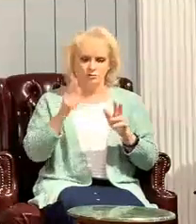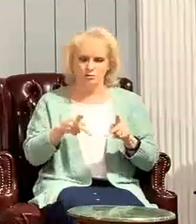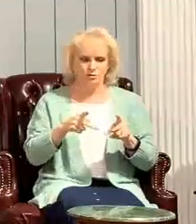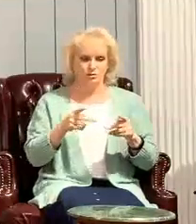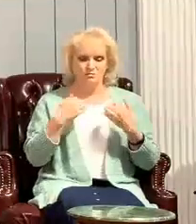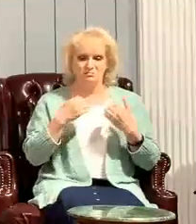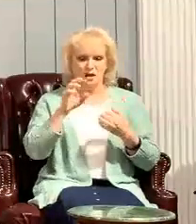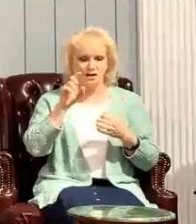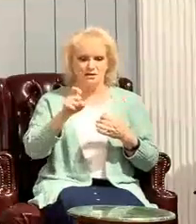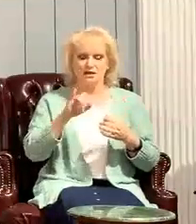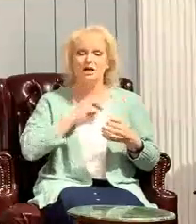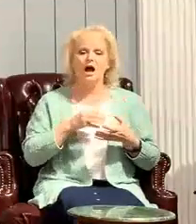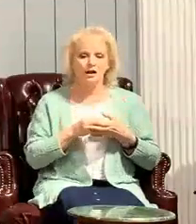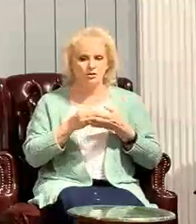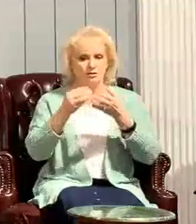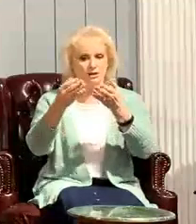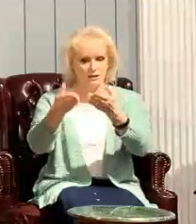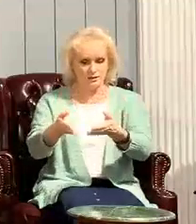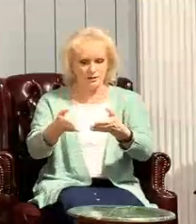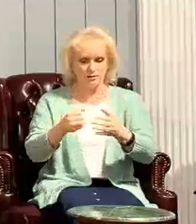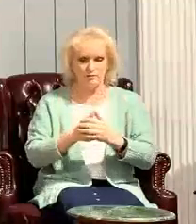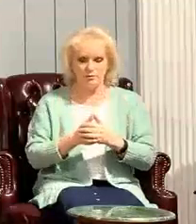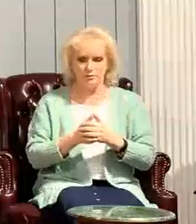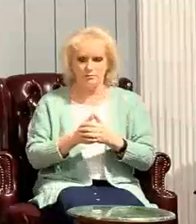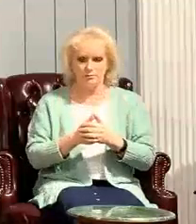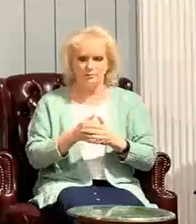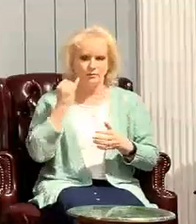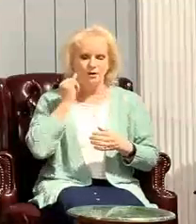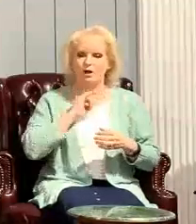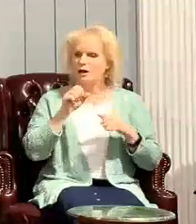I just give it. If I can't give it freely,